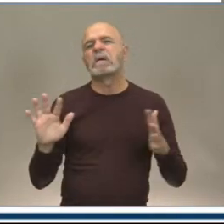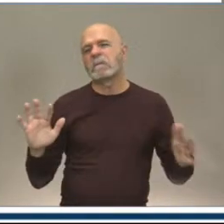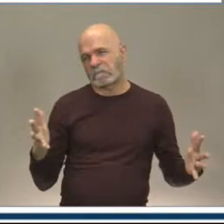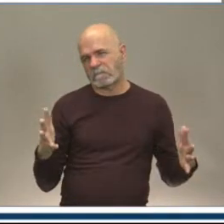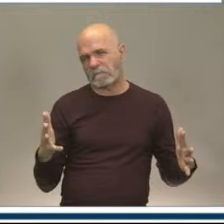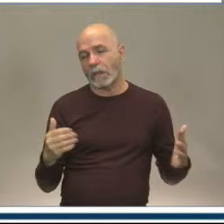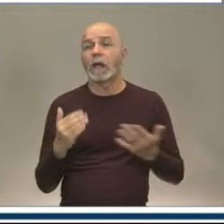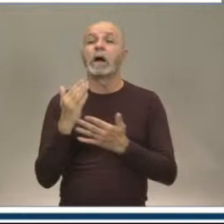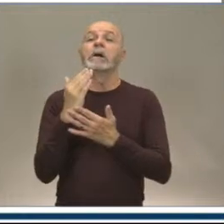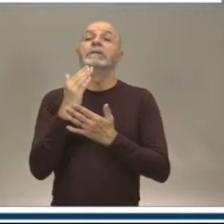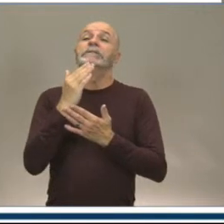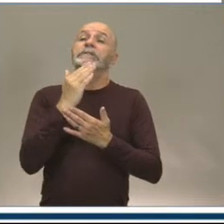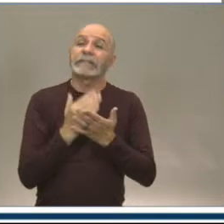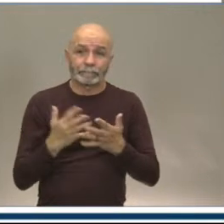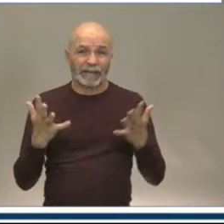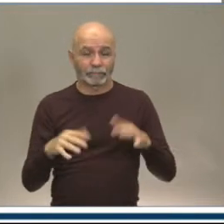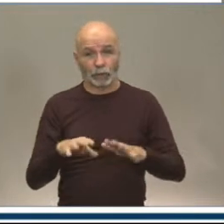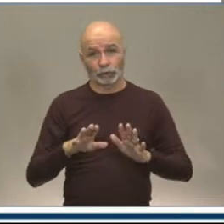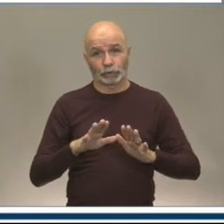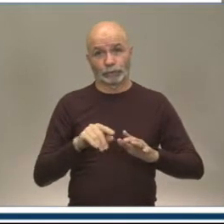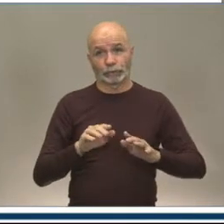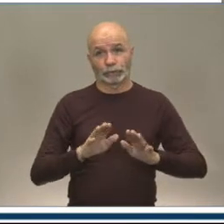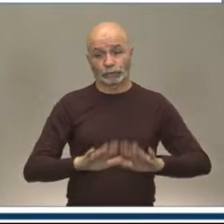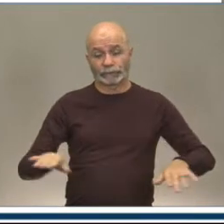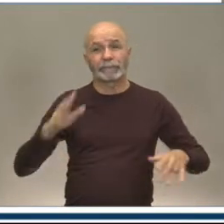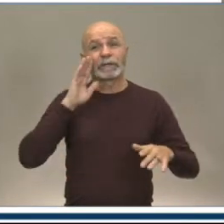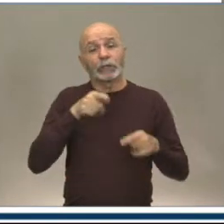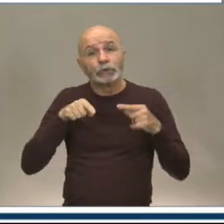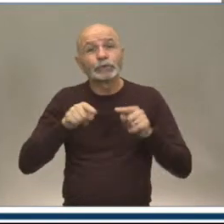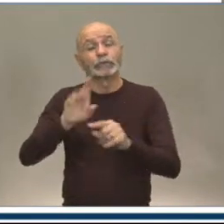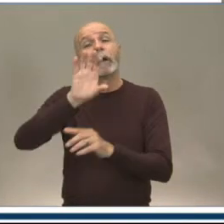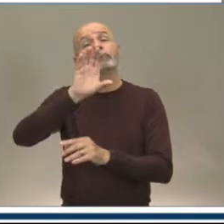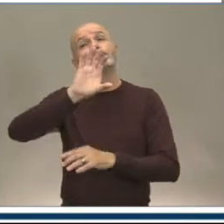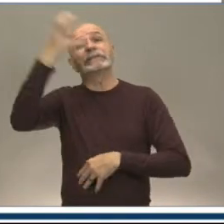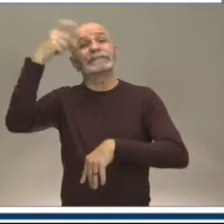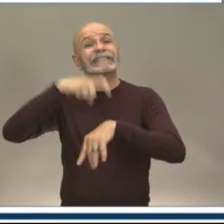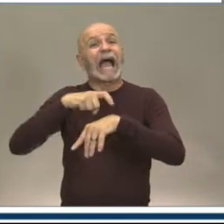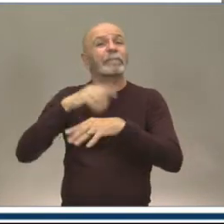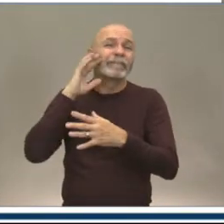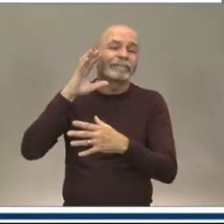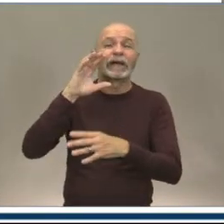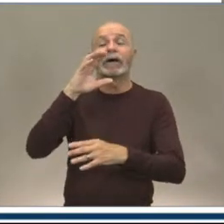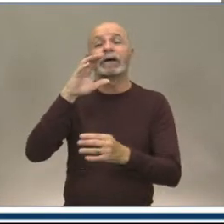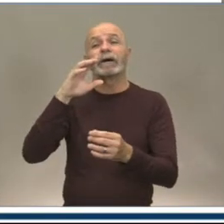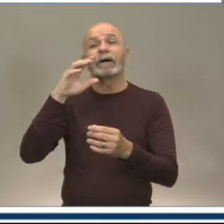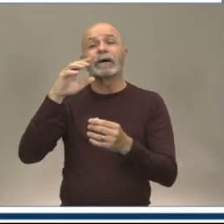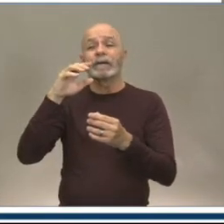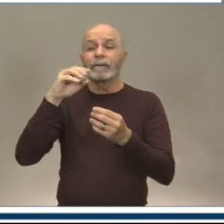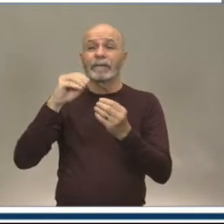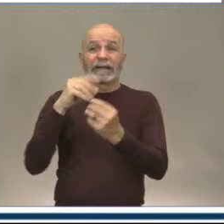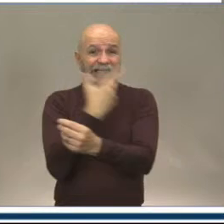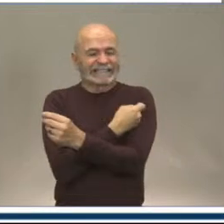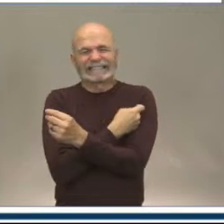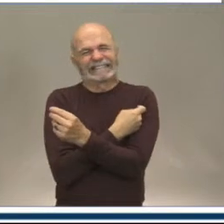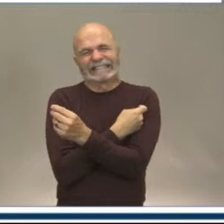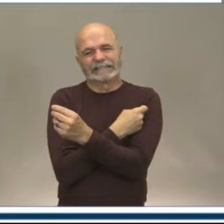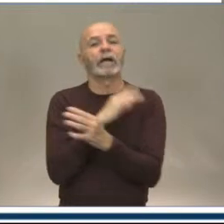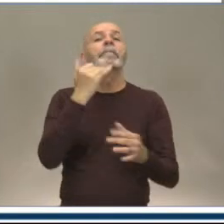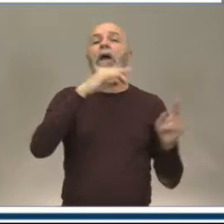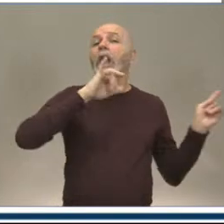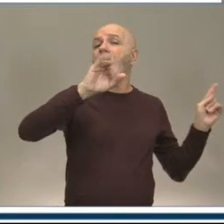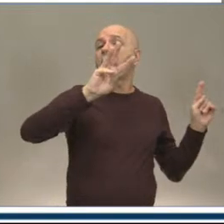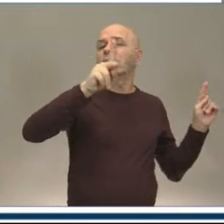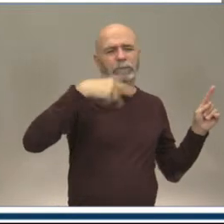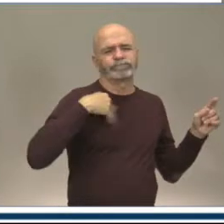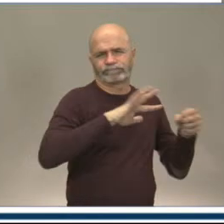out and get vaccinated over Christmas, but we have lots of capacity through our pharmacies, through the IWK, and in